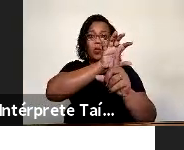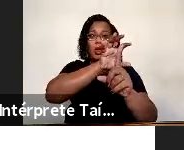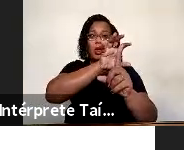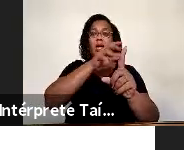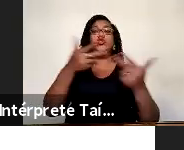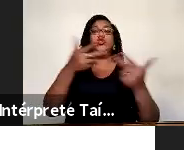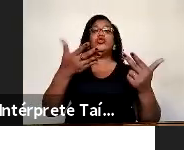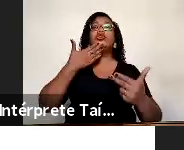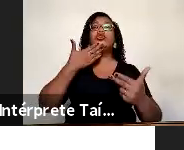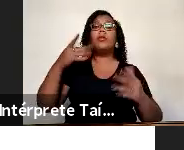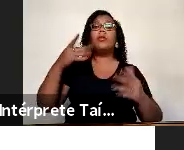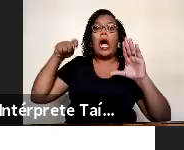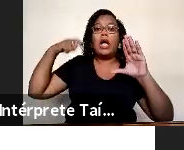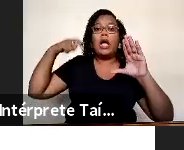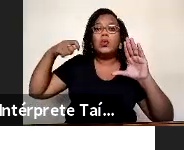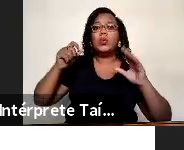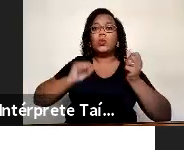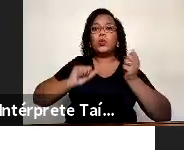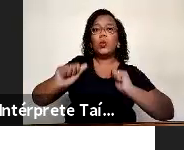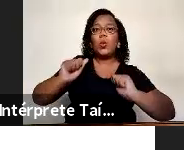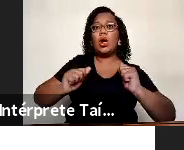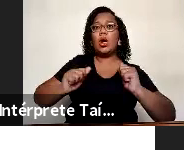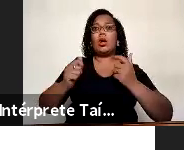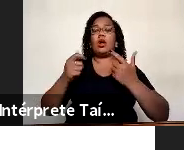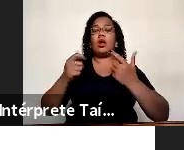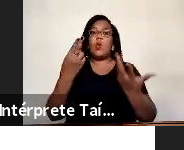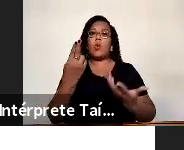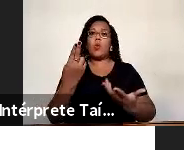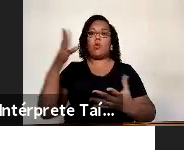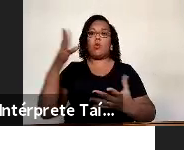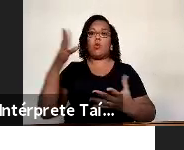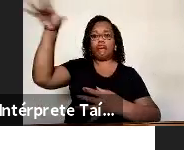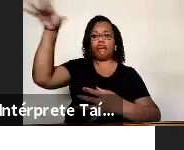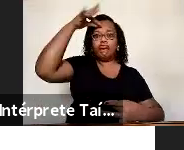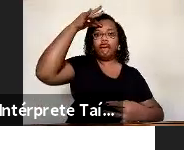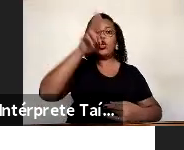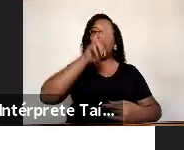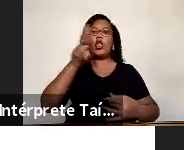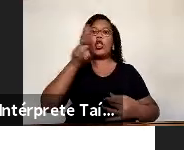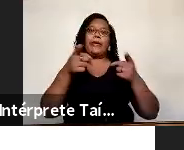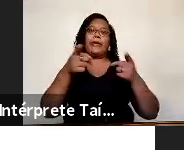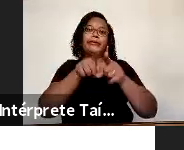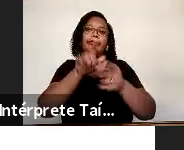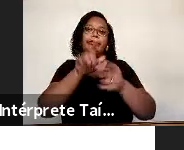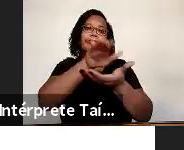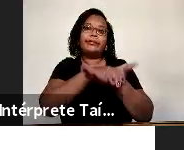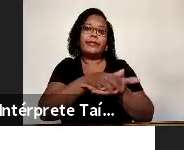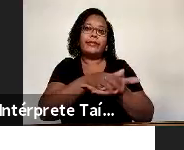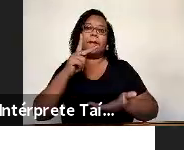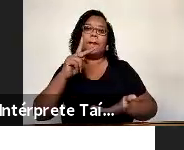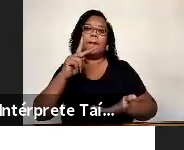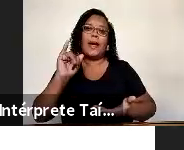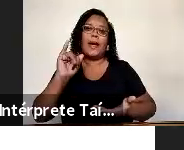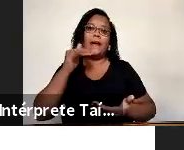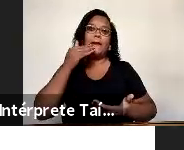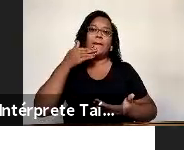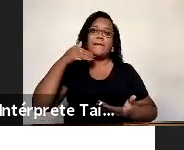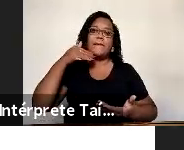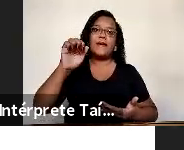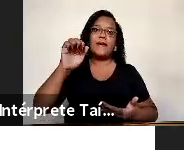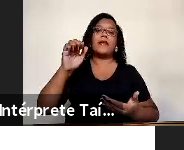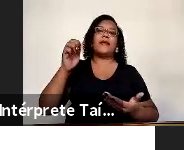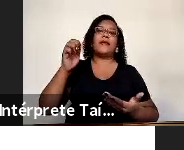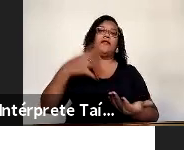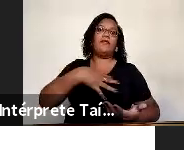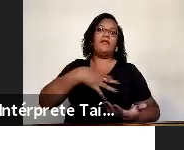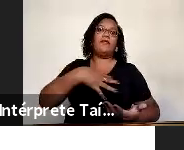And of course, I include the name of their spouses, their children, their parents, and things like that. Because, you know, no matter how many awards